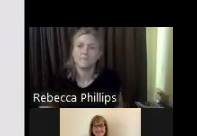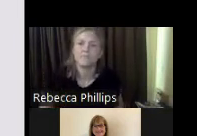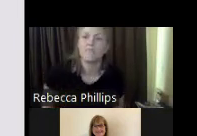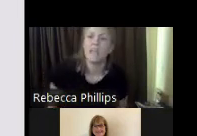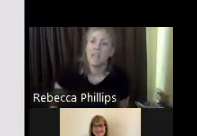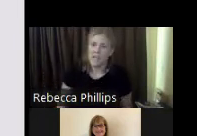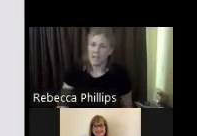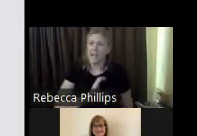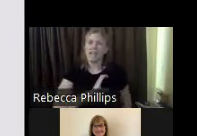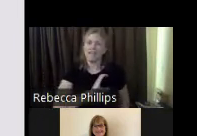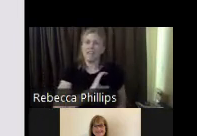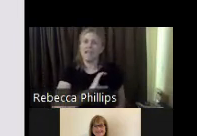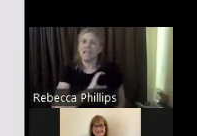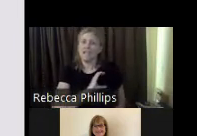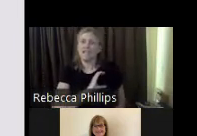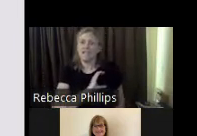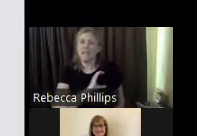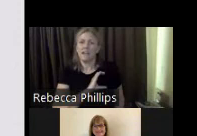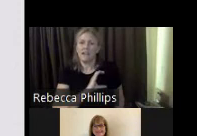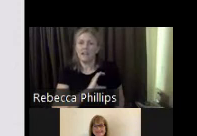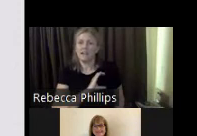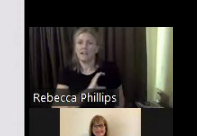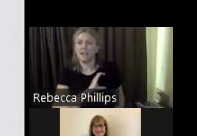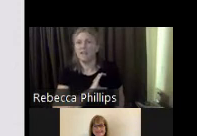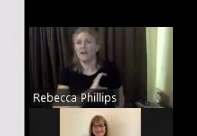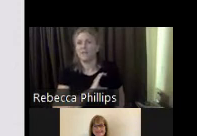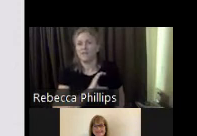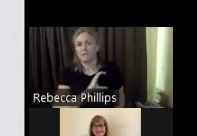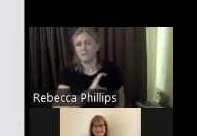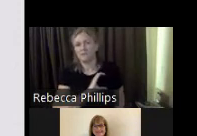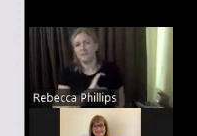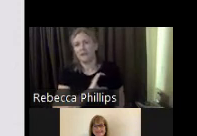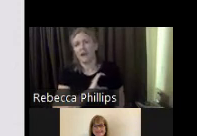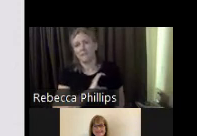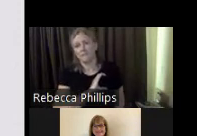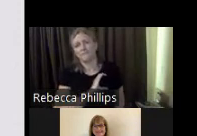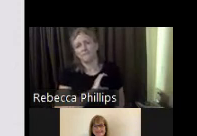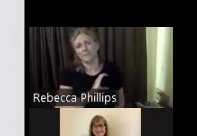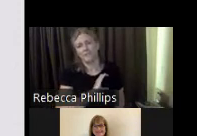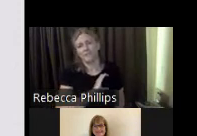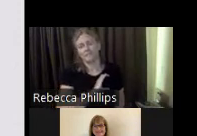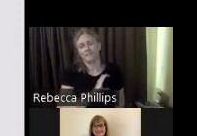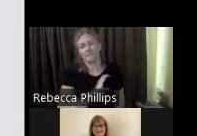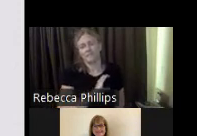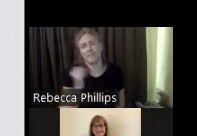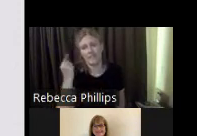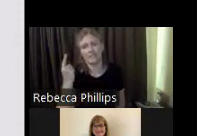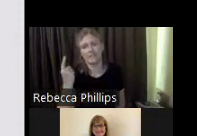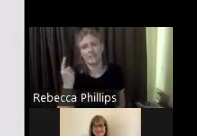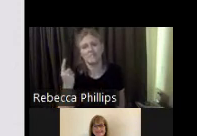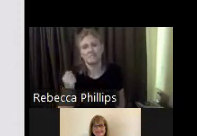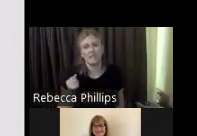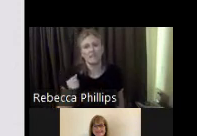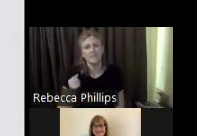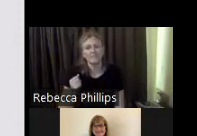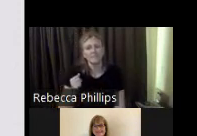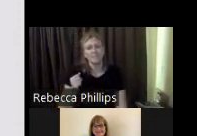well. Yeah, I think any law enforcement would be the cop around here, and then they'd